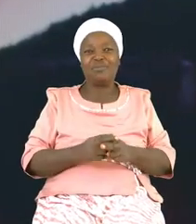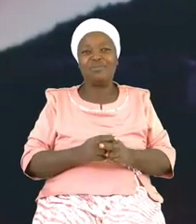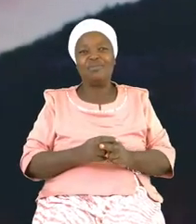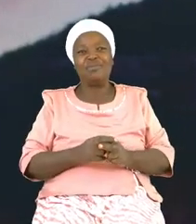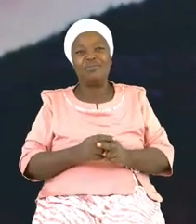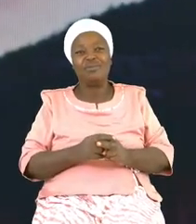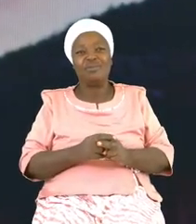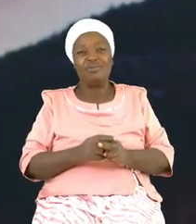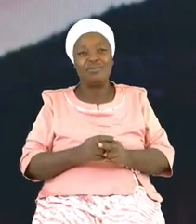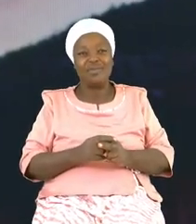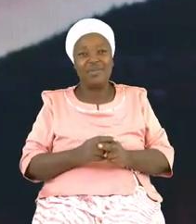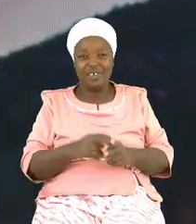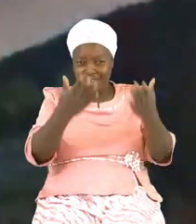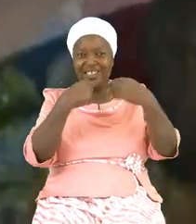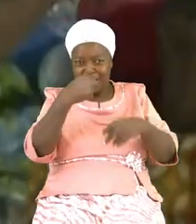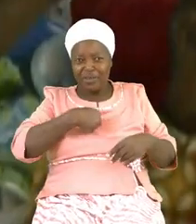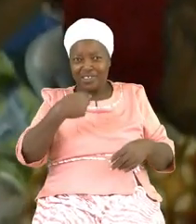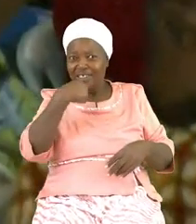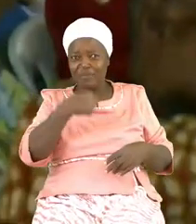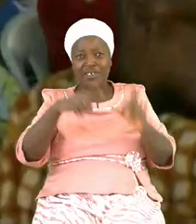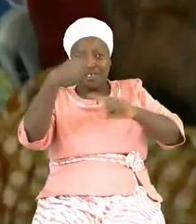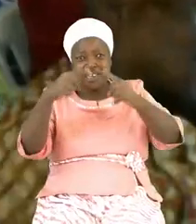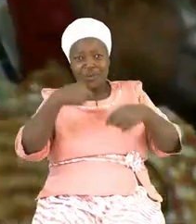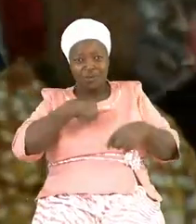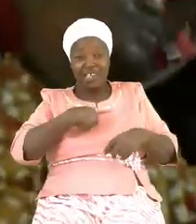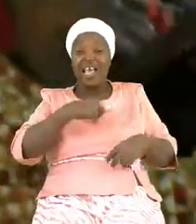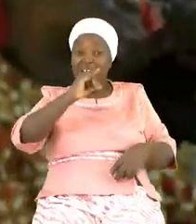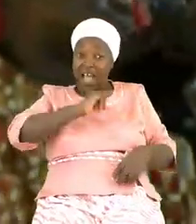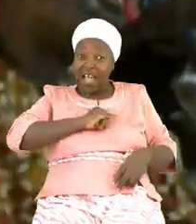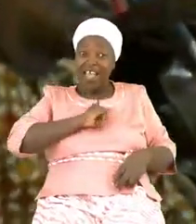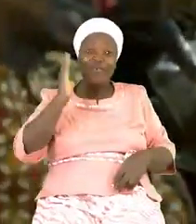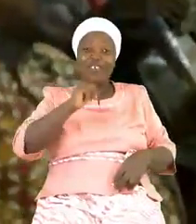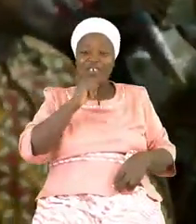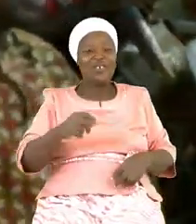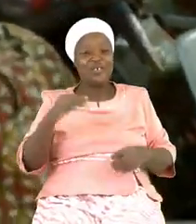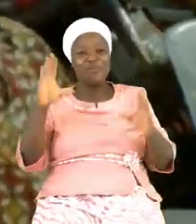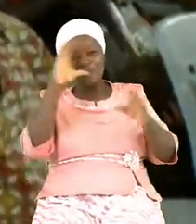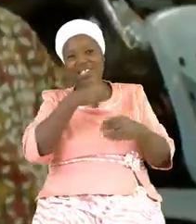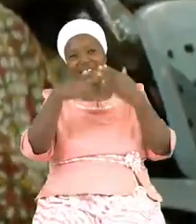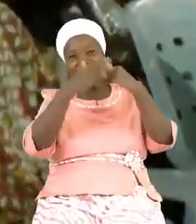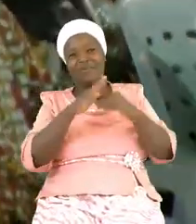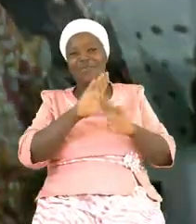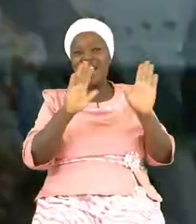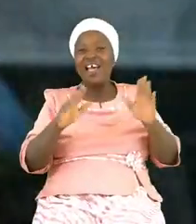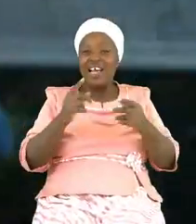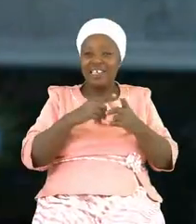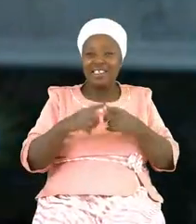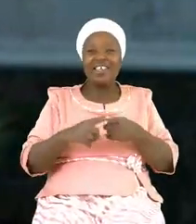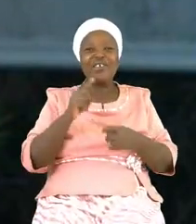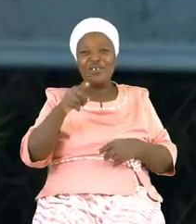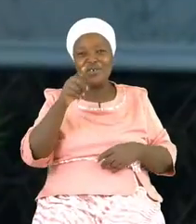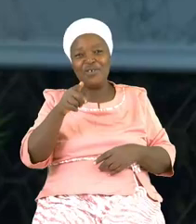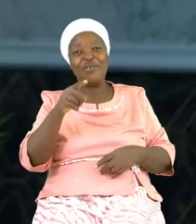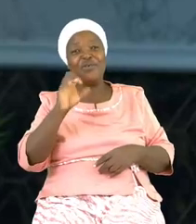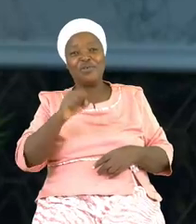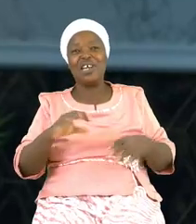Tell me back now, I will not miss heaven. You can be reconciled today. You'll be reconciled in